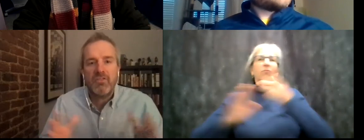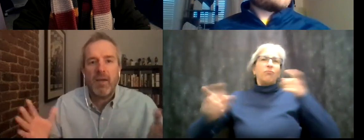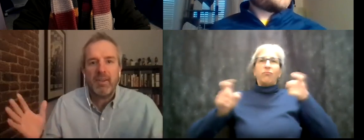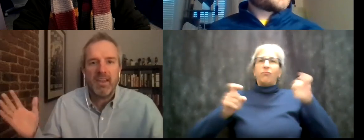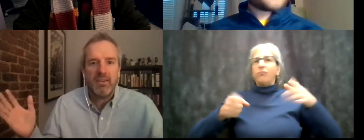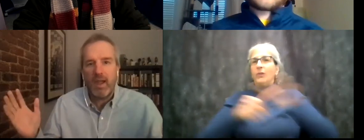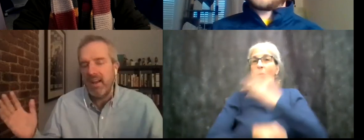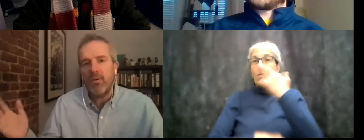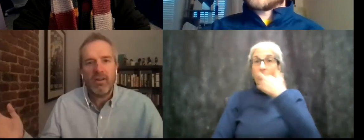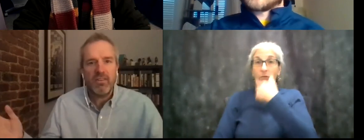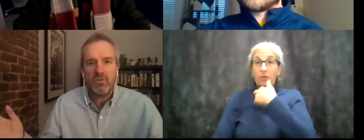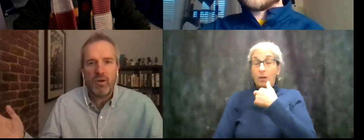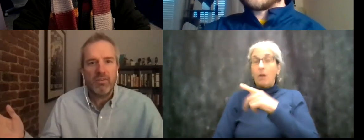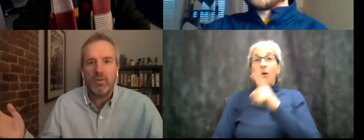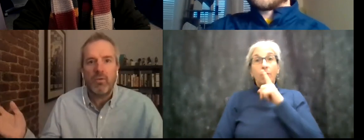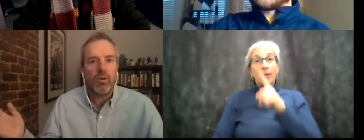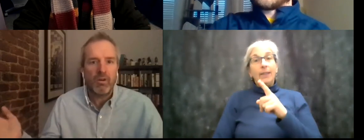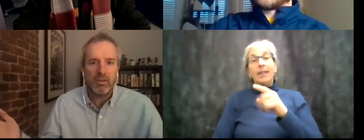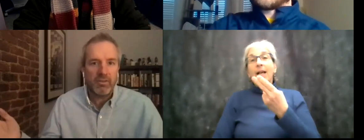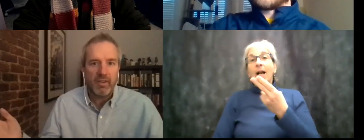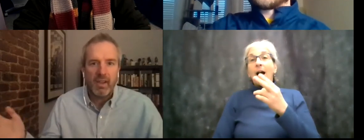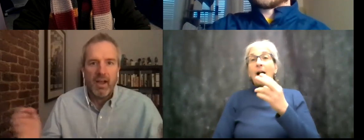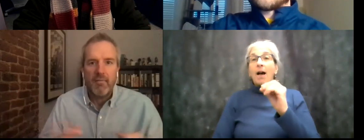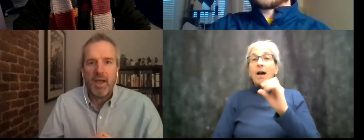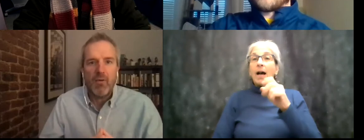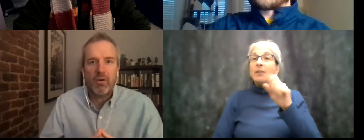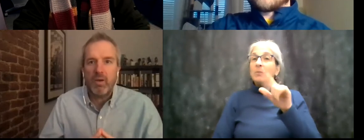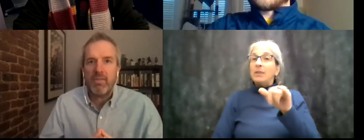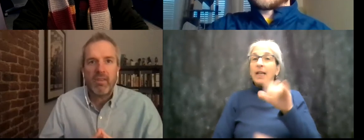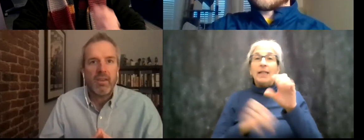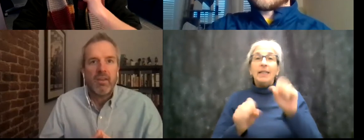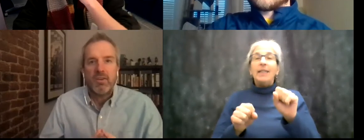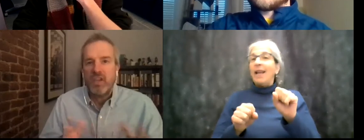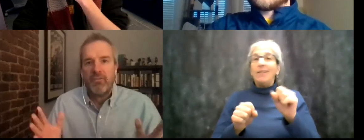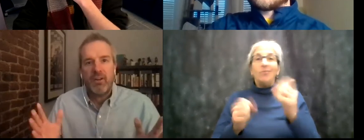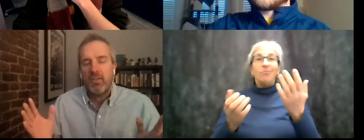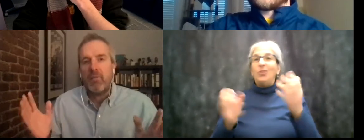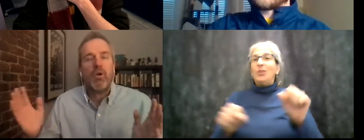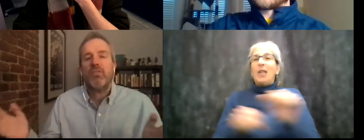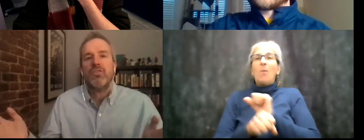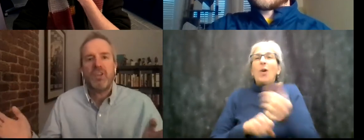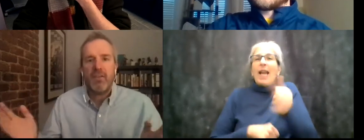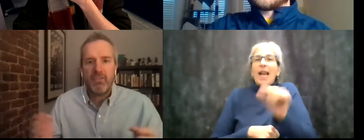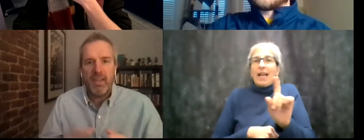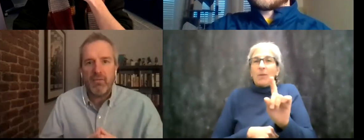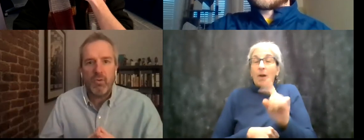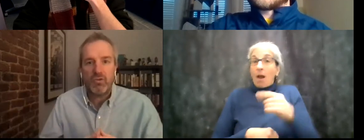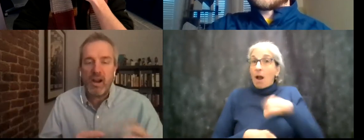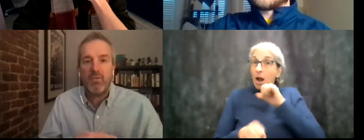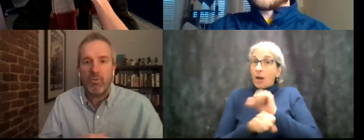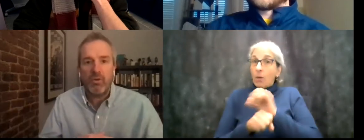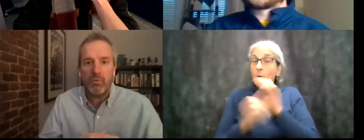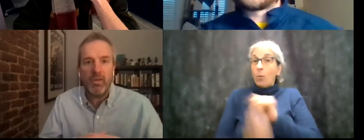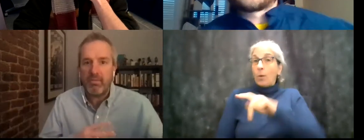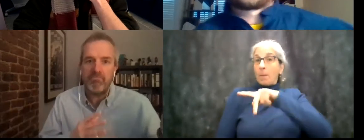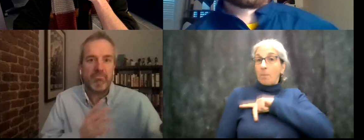This job can take you anywhere that you want to in the world. I work with chefs that are their personal chefs that will travel